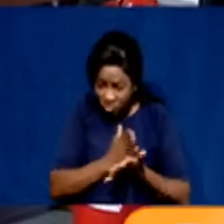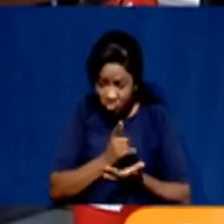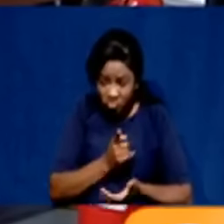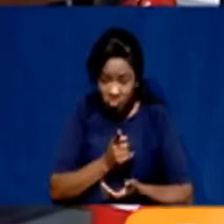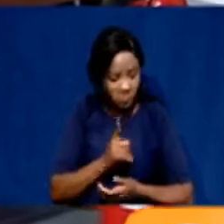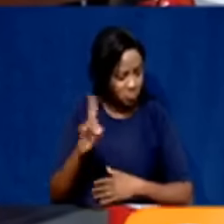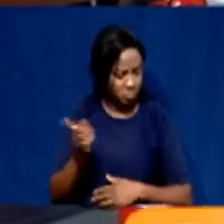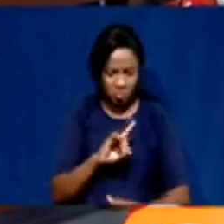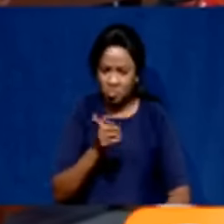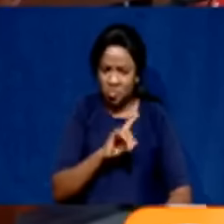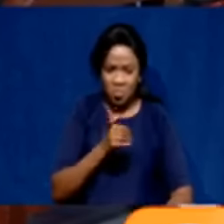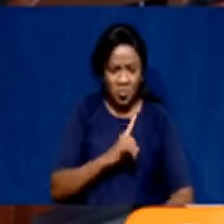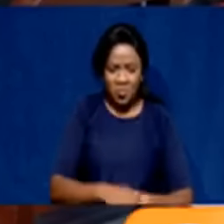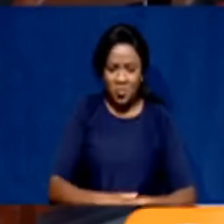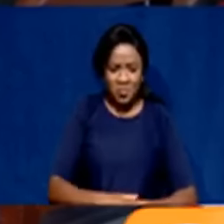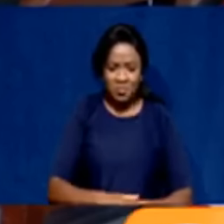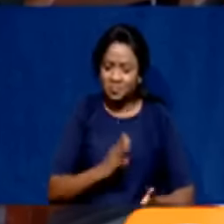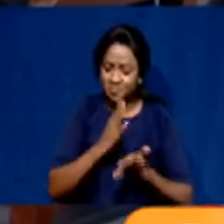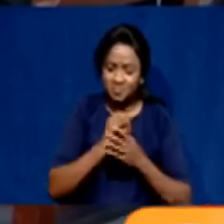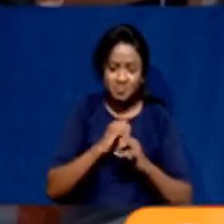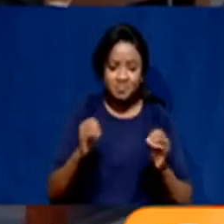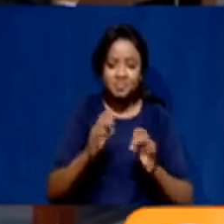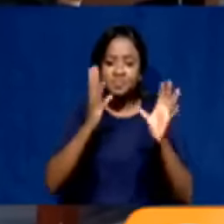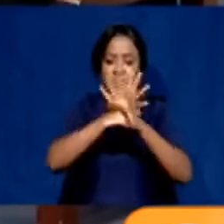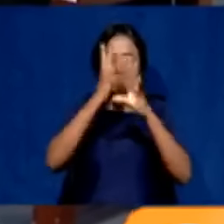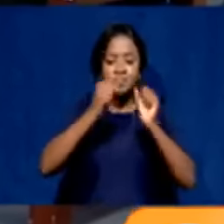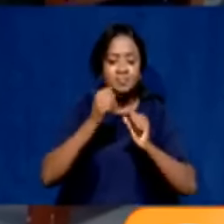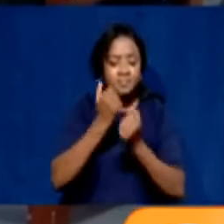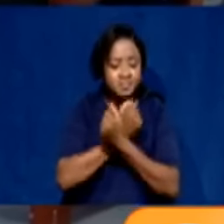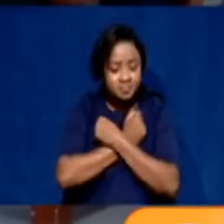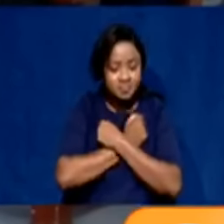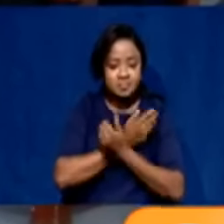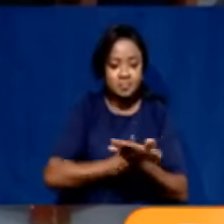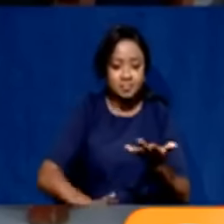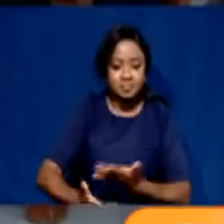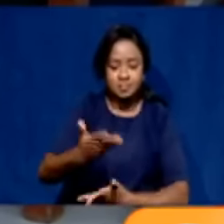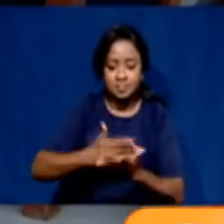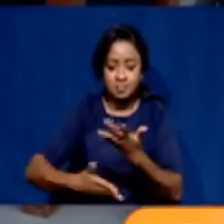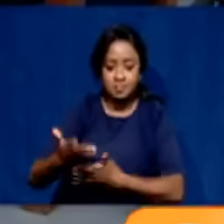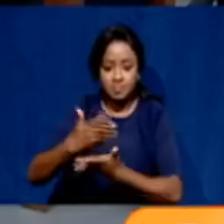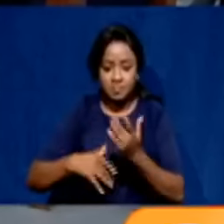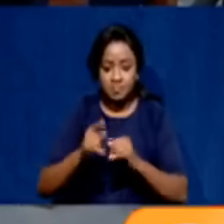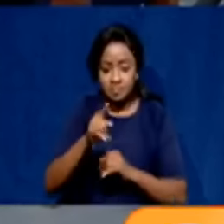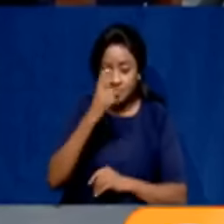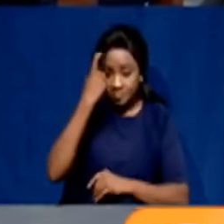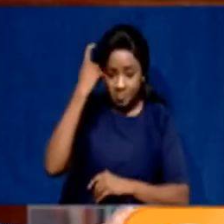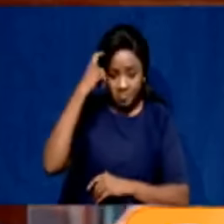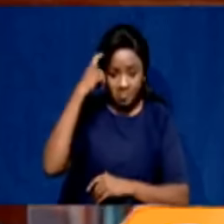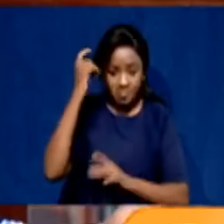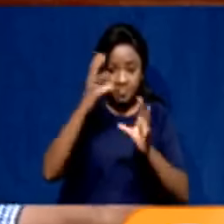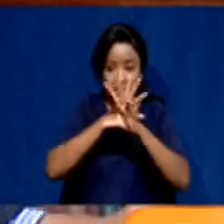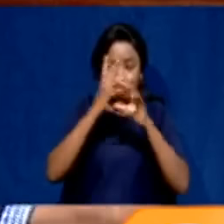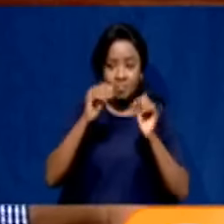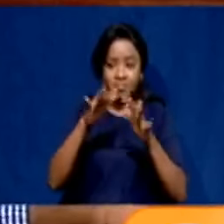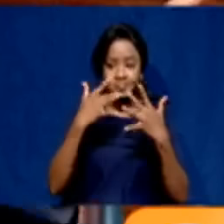it's not the case. Ooh, not at all. The president is very interactive. And remember, the president, you know, it's amazing. You know,